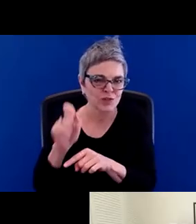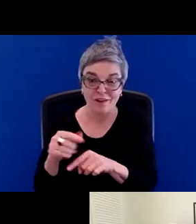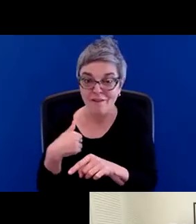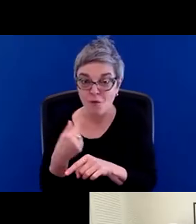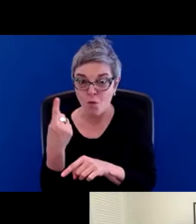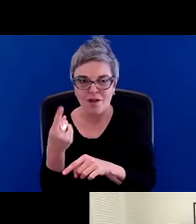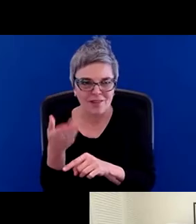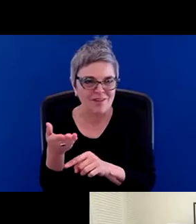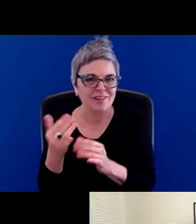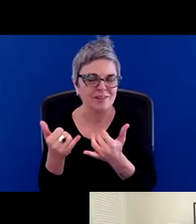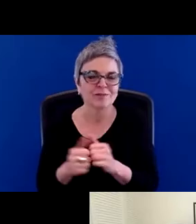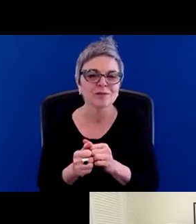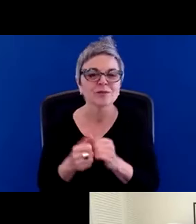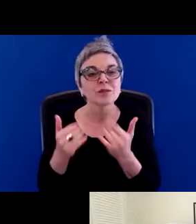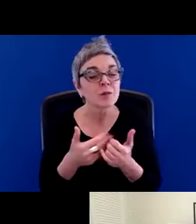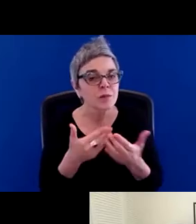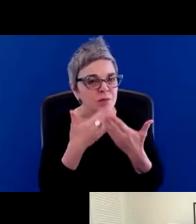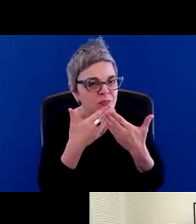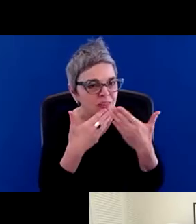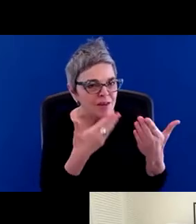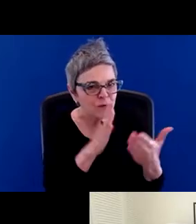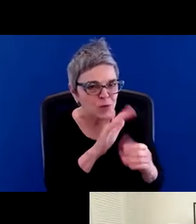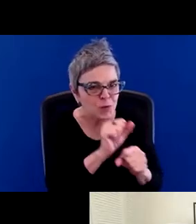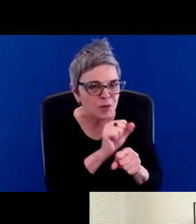I'm gonna pass it over to Michelle now for the moderated discussion.